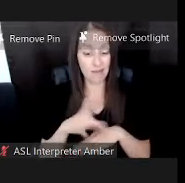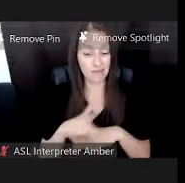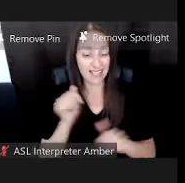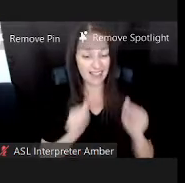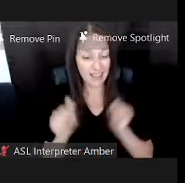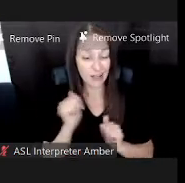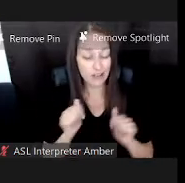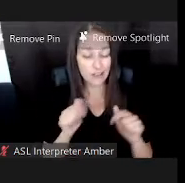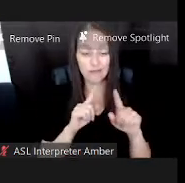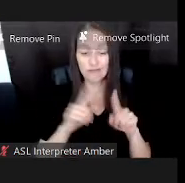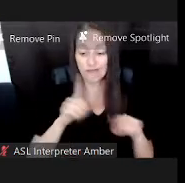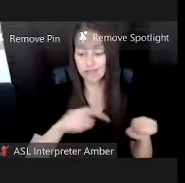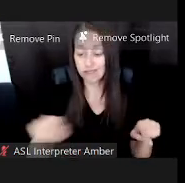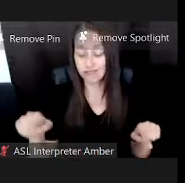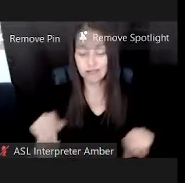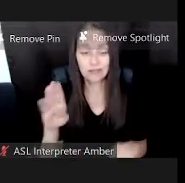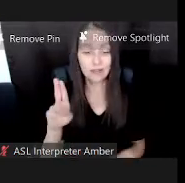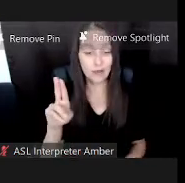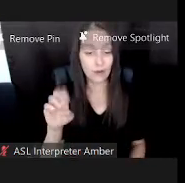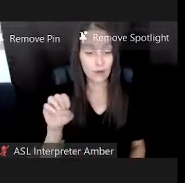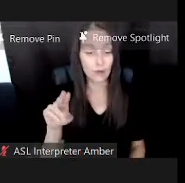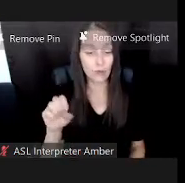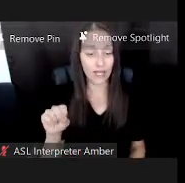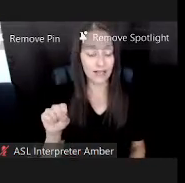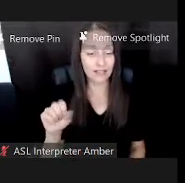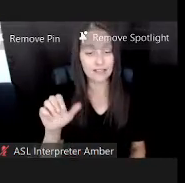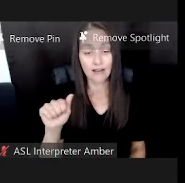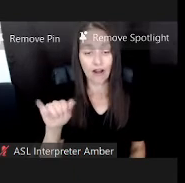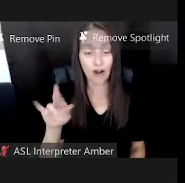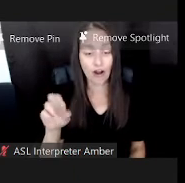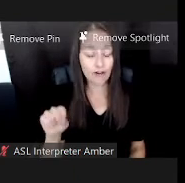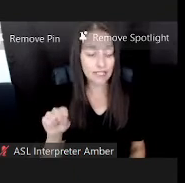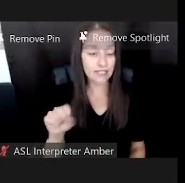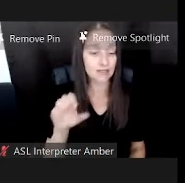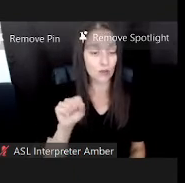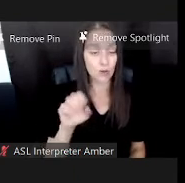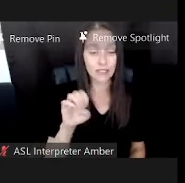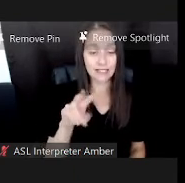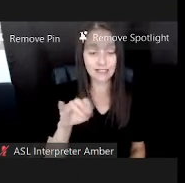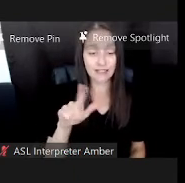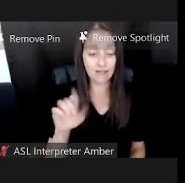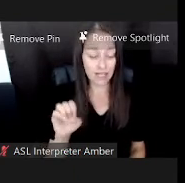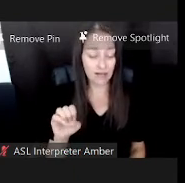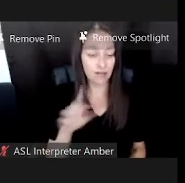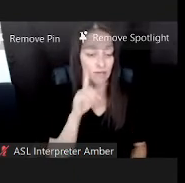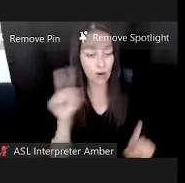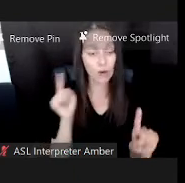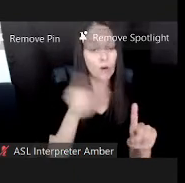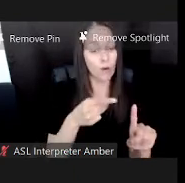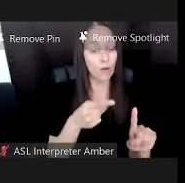Seville, to find a way to make a performance project that we had